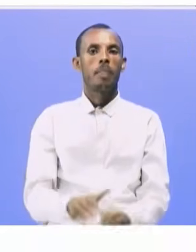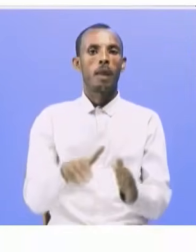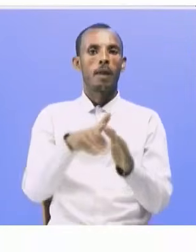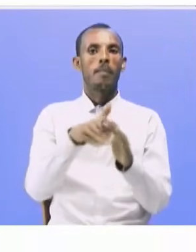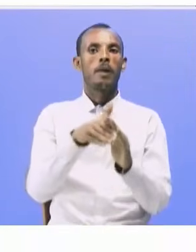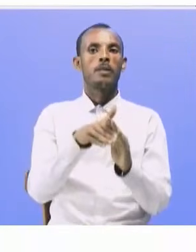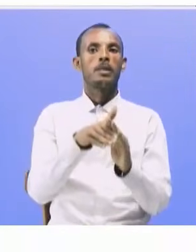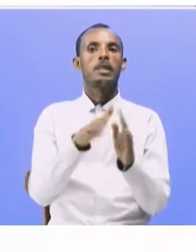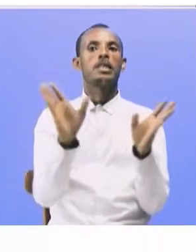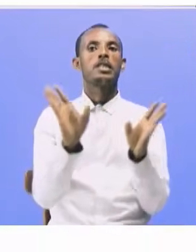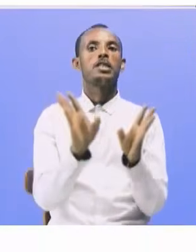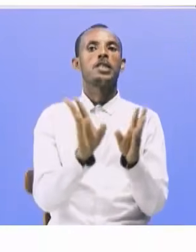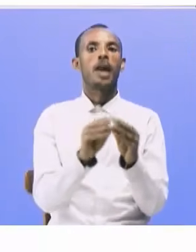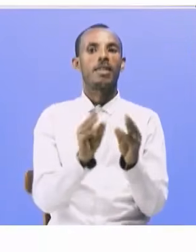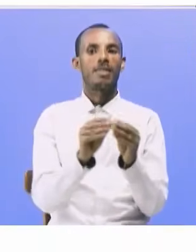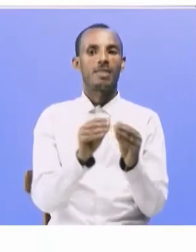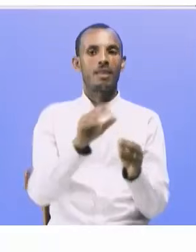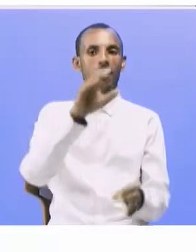the set